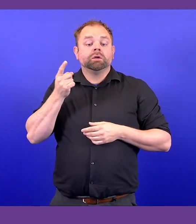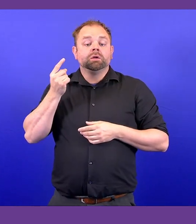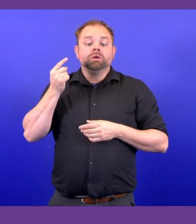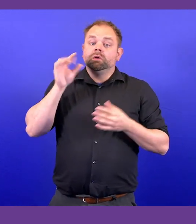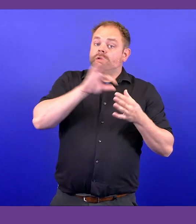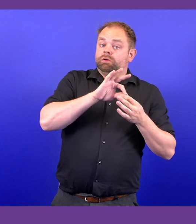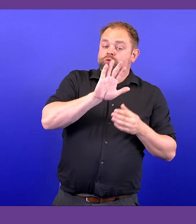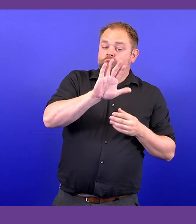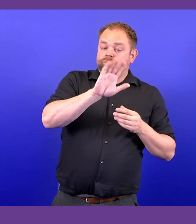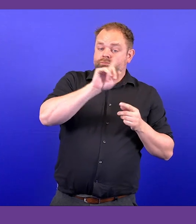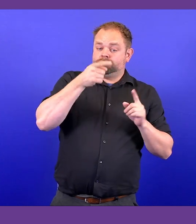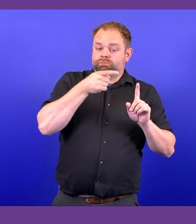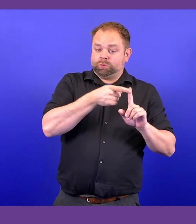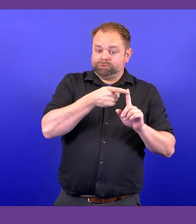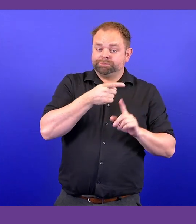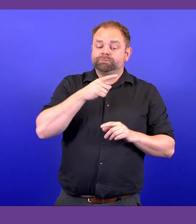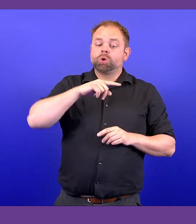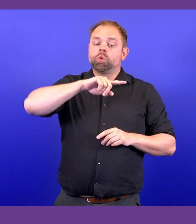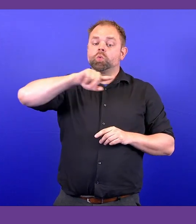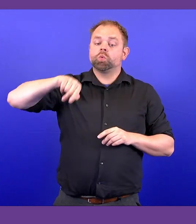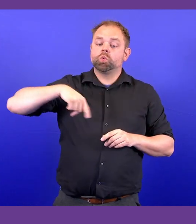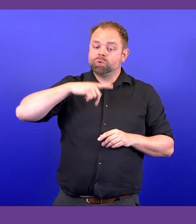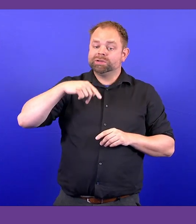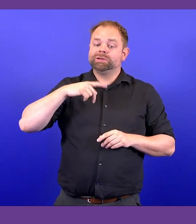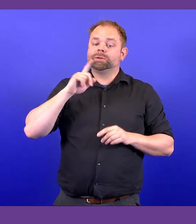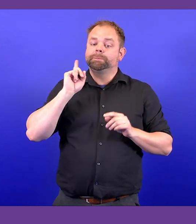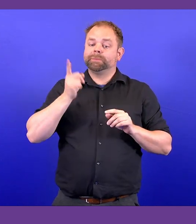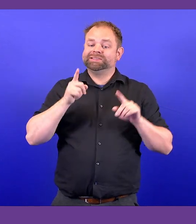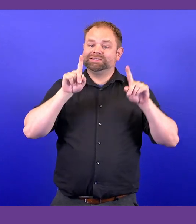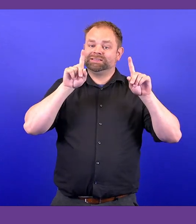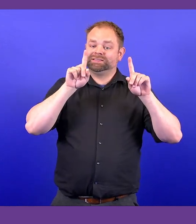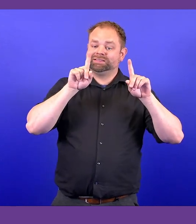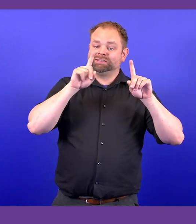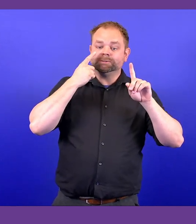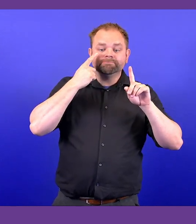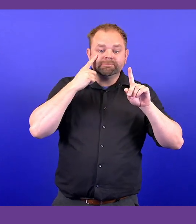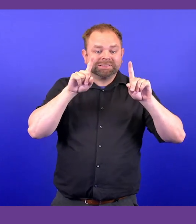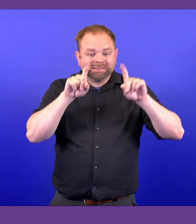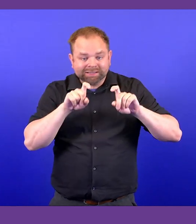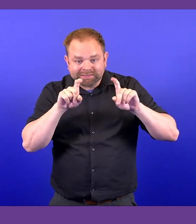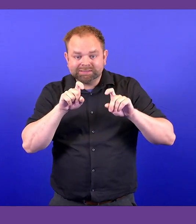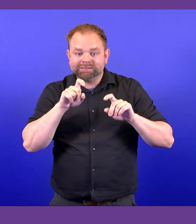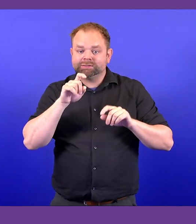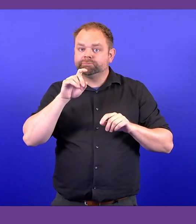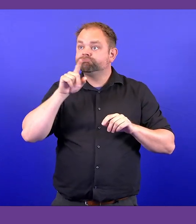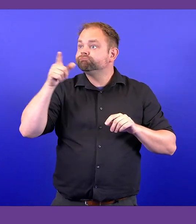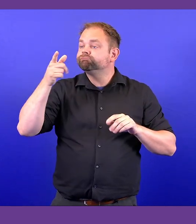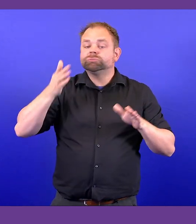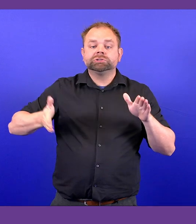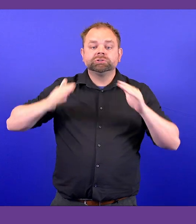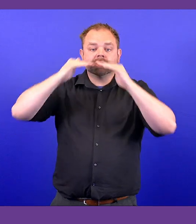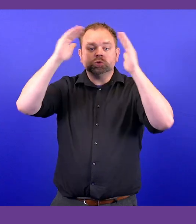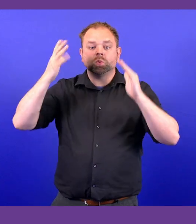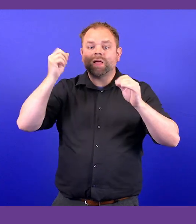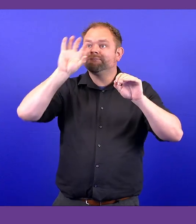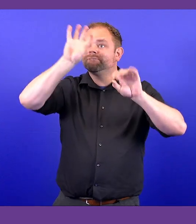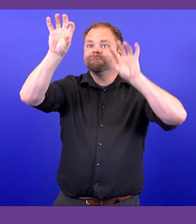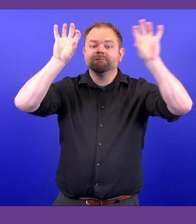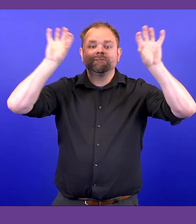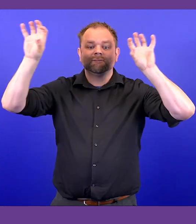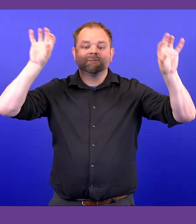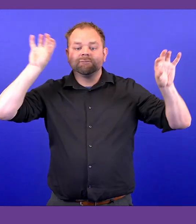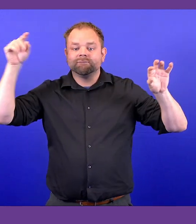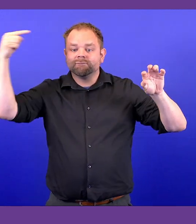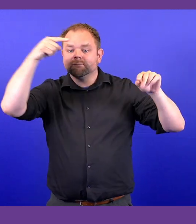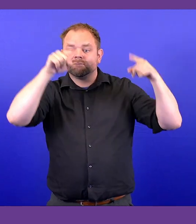the biggest, I think, station of interchange and connection in Paris. I remember when